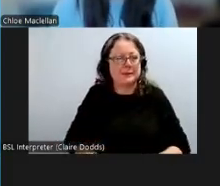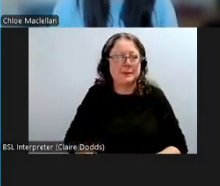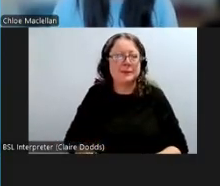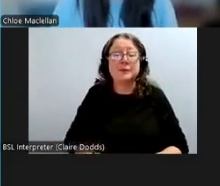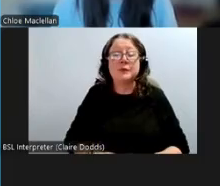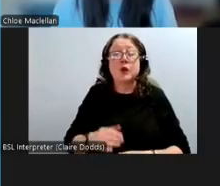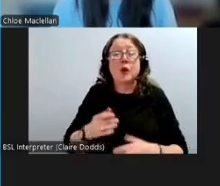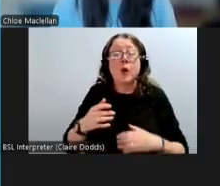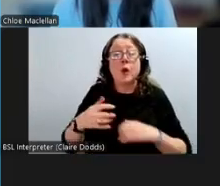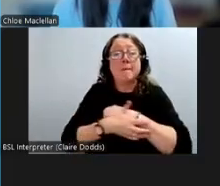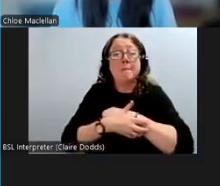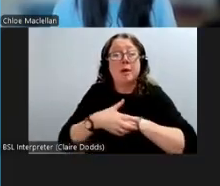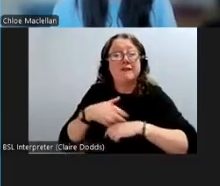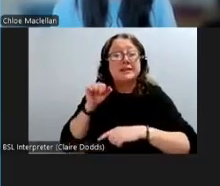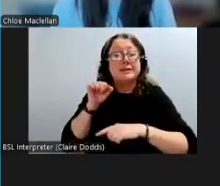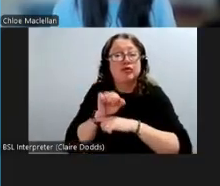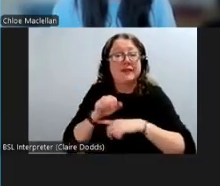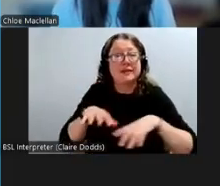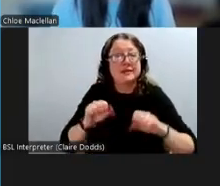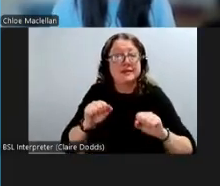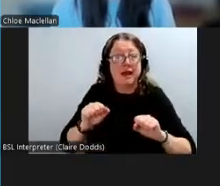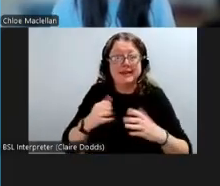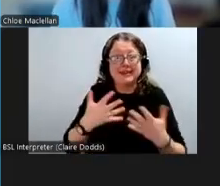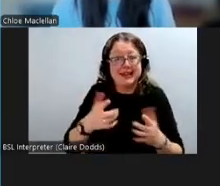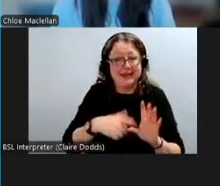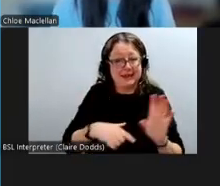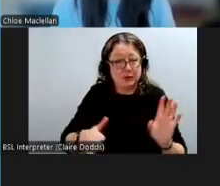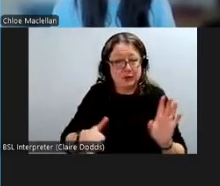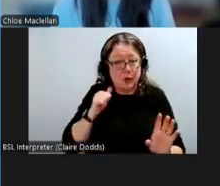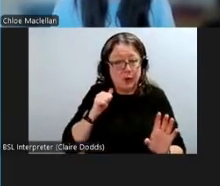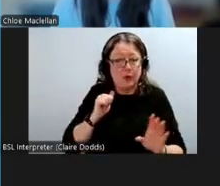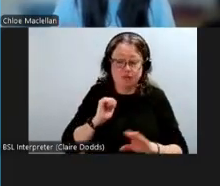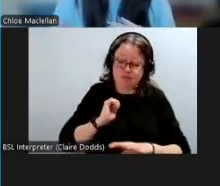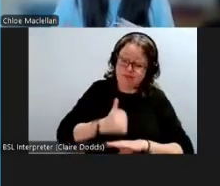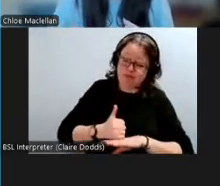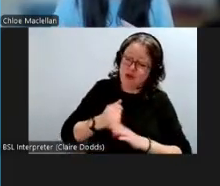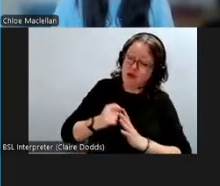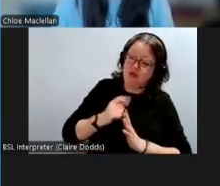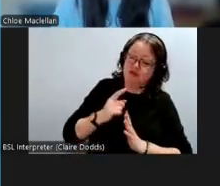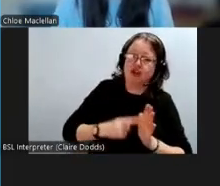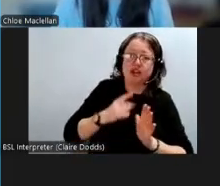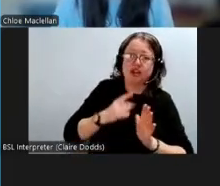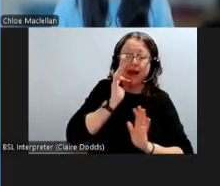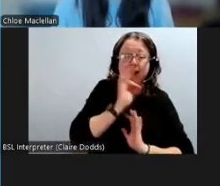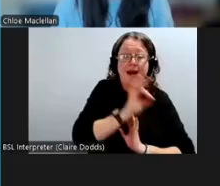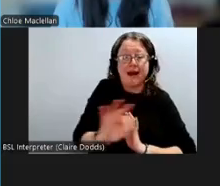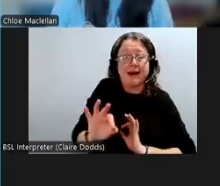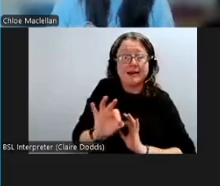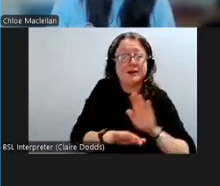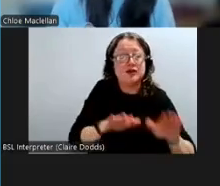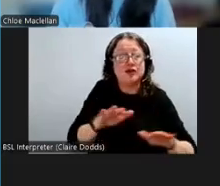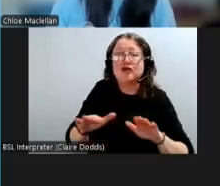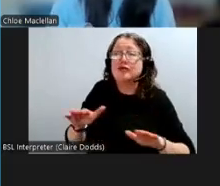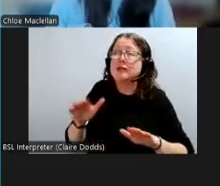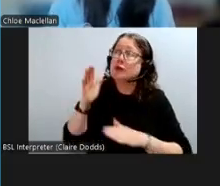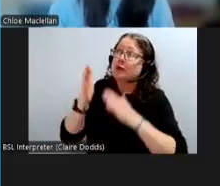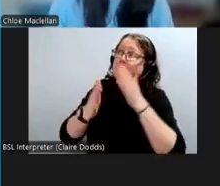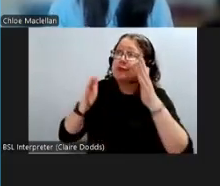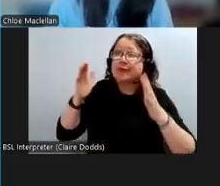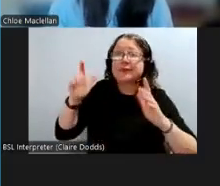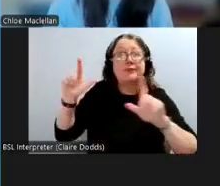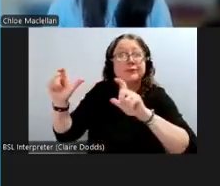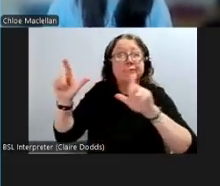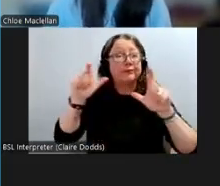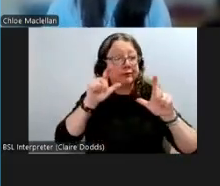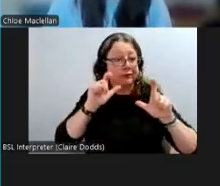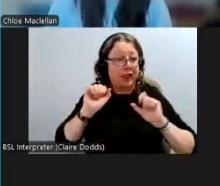just over 10 years ago. It started with a project asking children to take photos in the northeast of their lives and